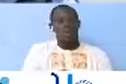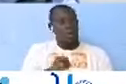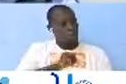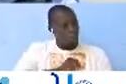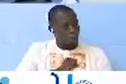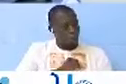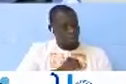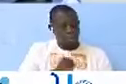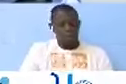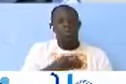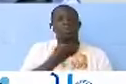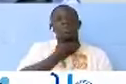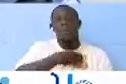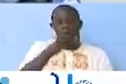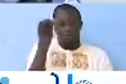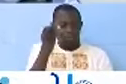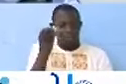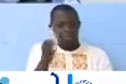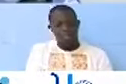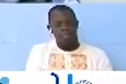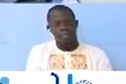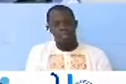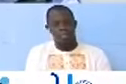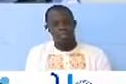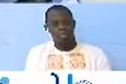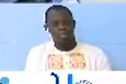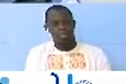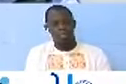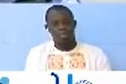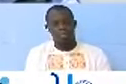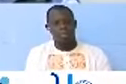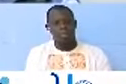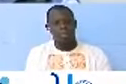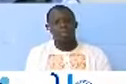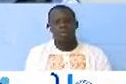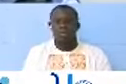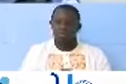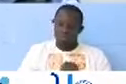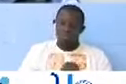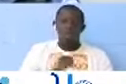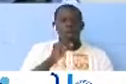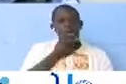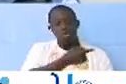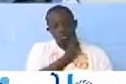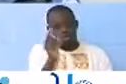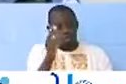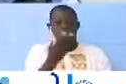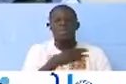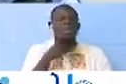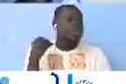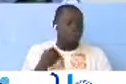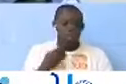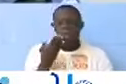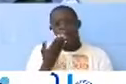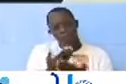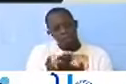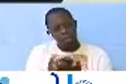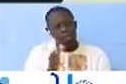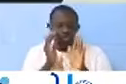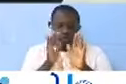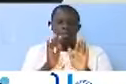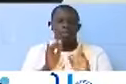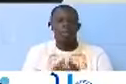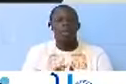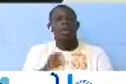scream. Hey, alimam fara alo. You will kill me. Please stop. And what was happening